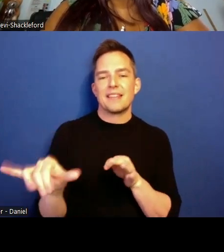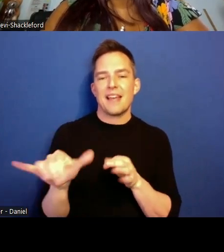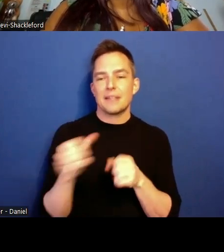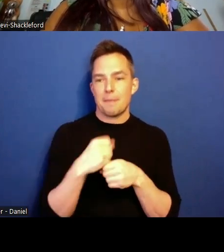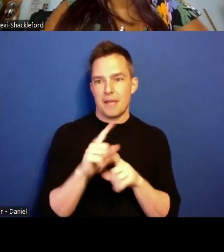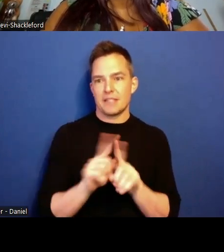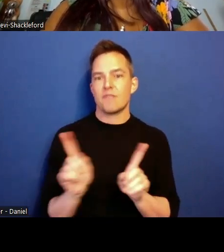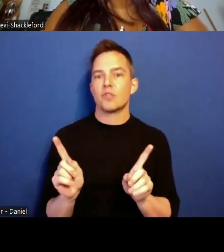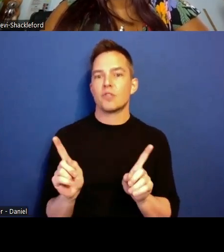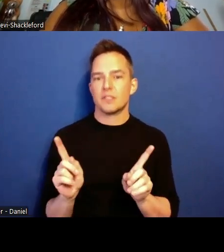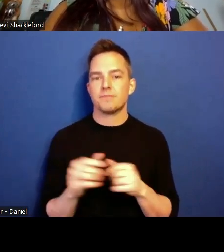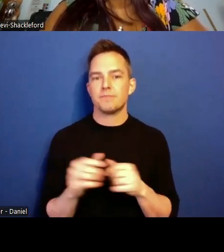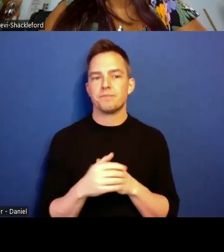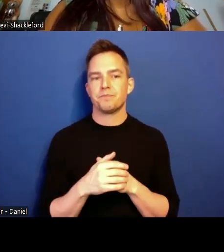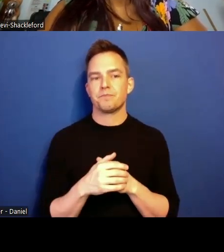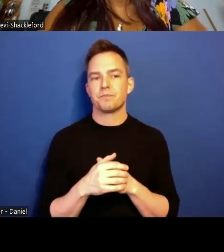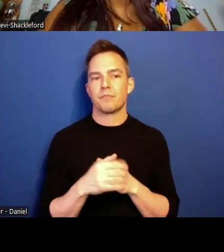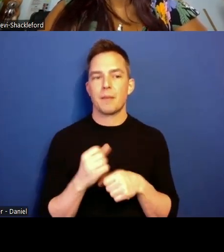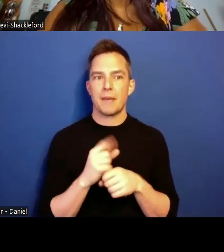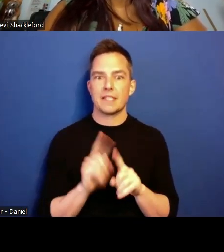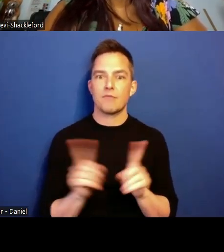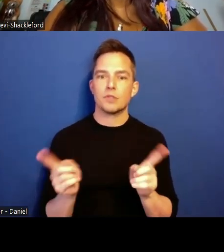difference.